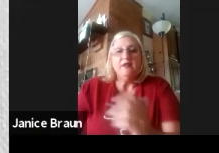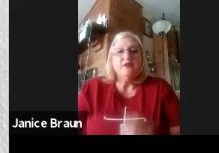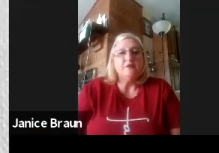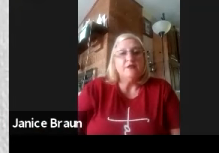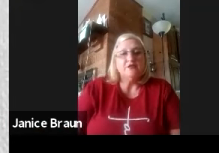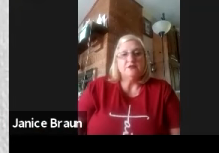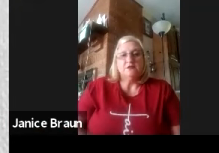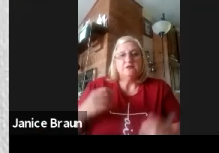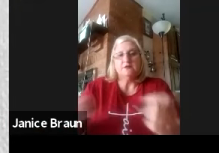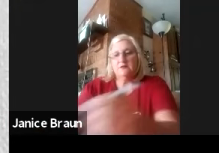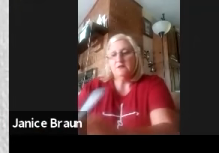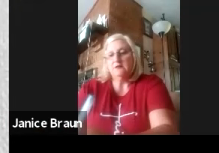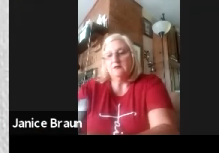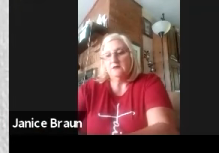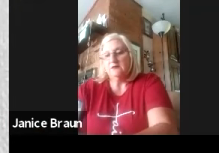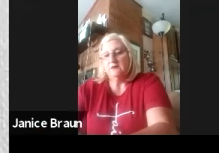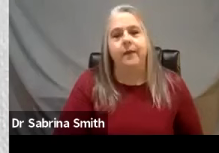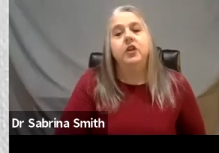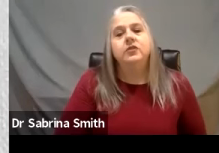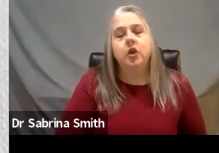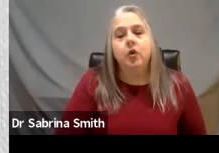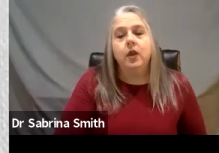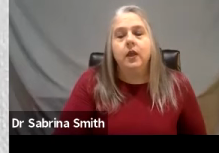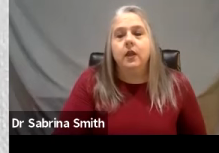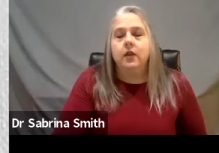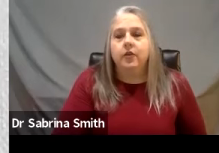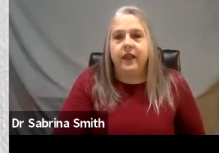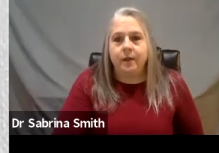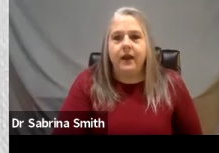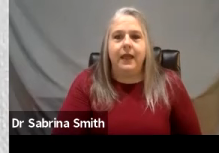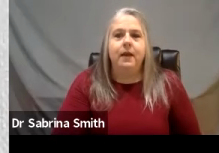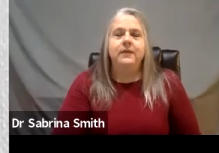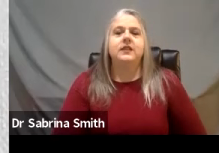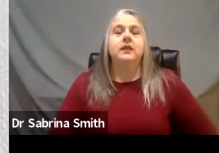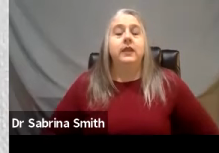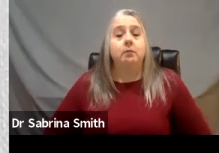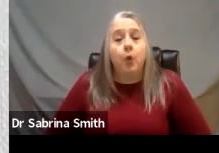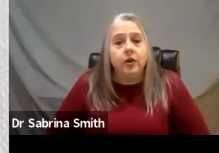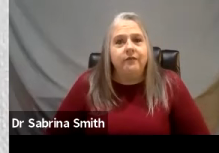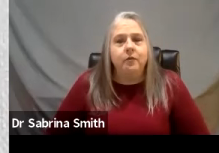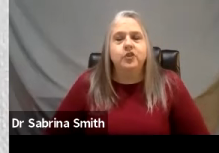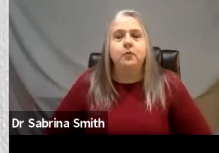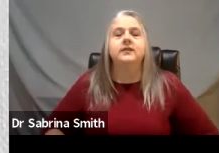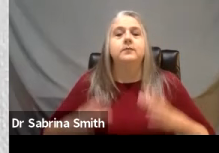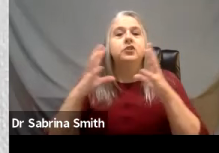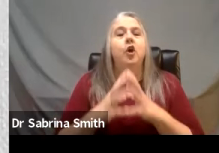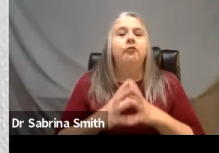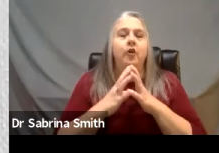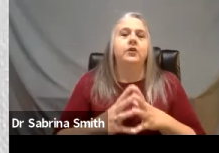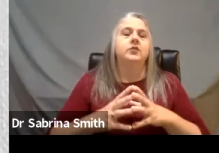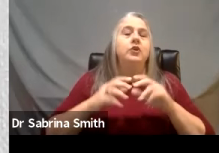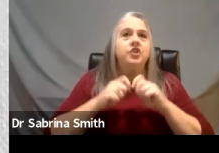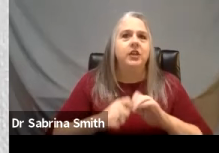Okay. Thank you so much. You're very welcome. Okay. So think about, am I missing the important information because I'm